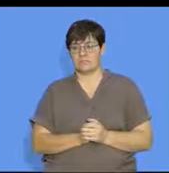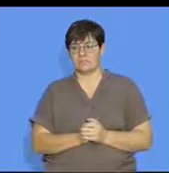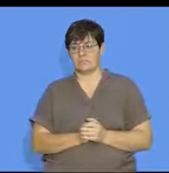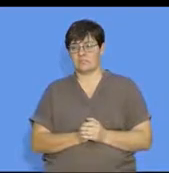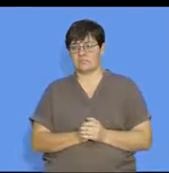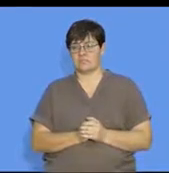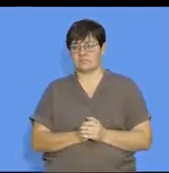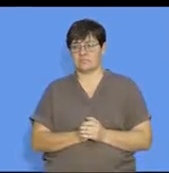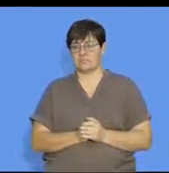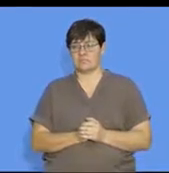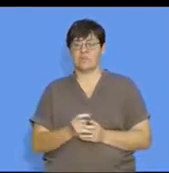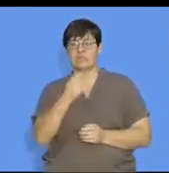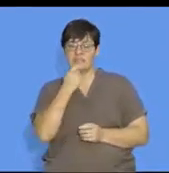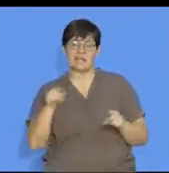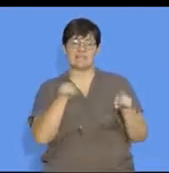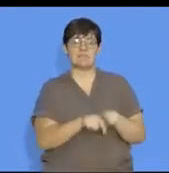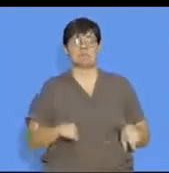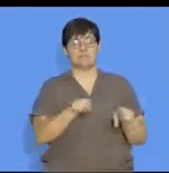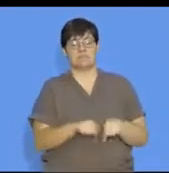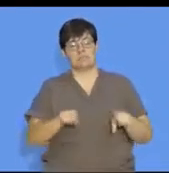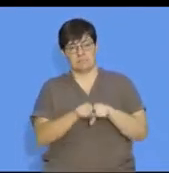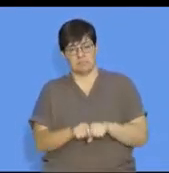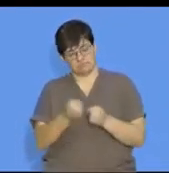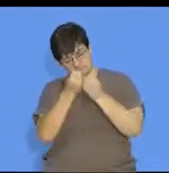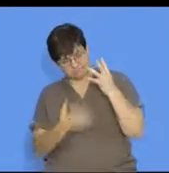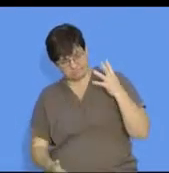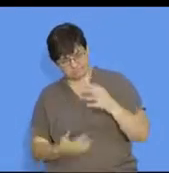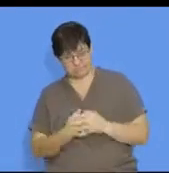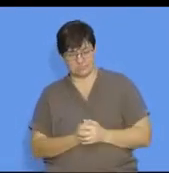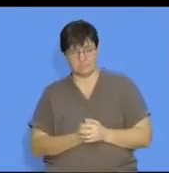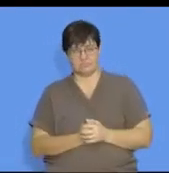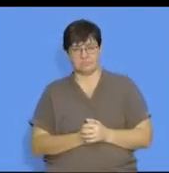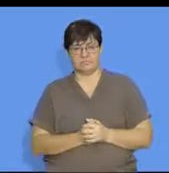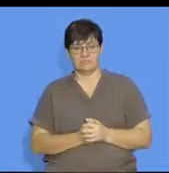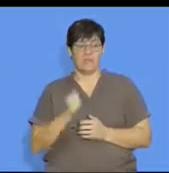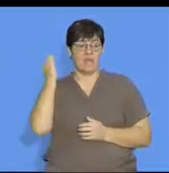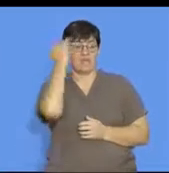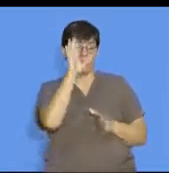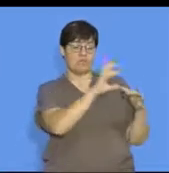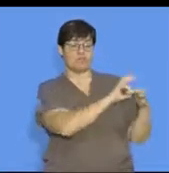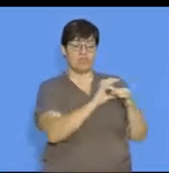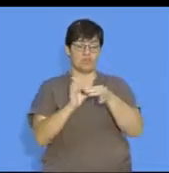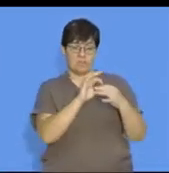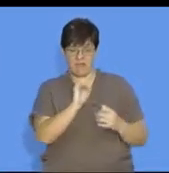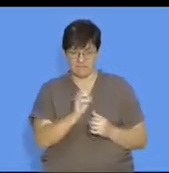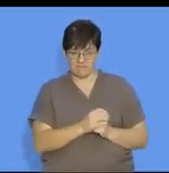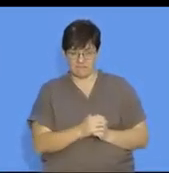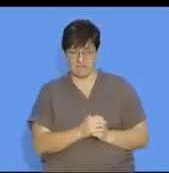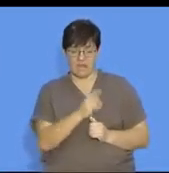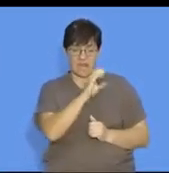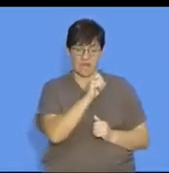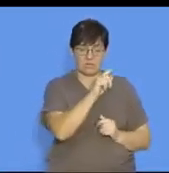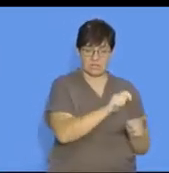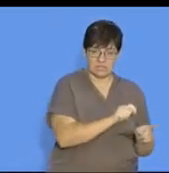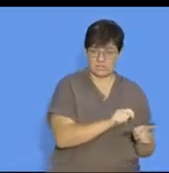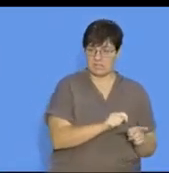right, we have said the same question in many ways. We are saying, is there a theoretical relationship between current